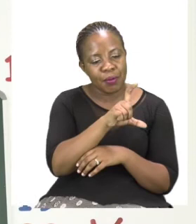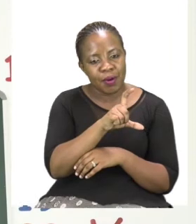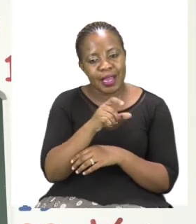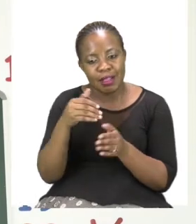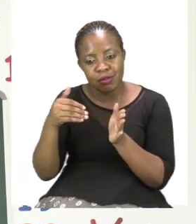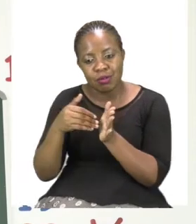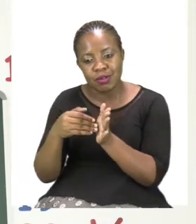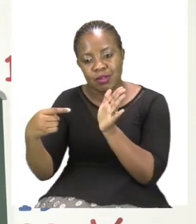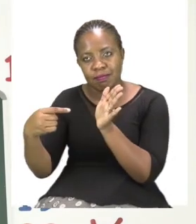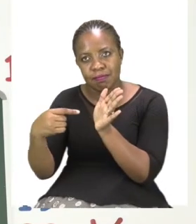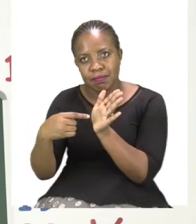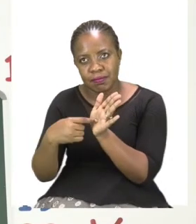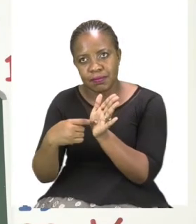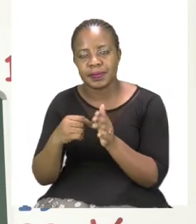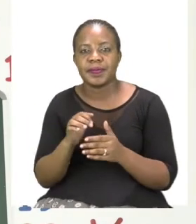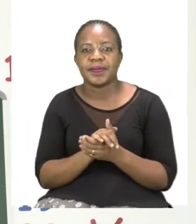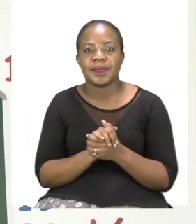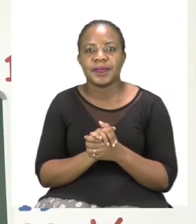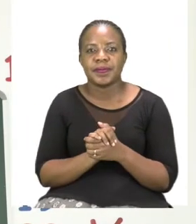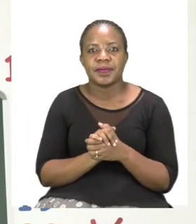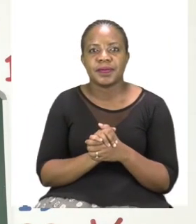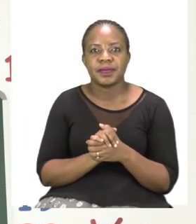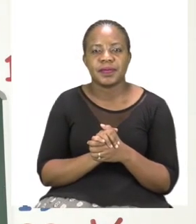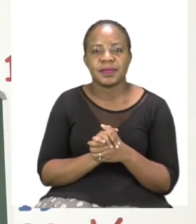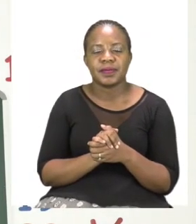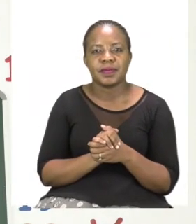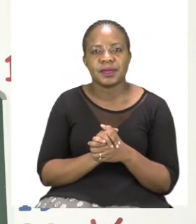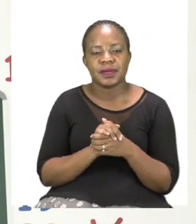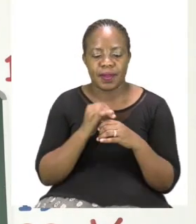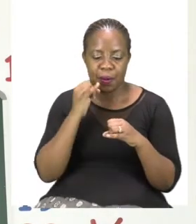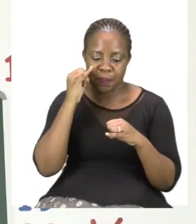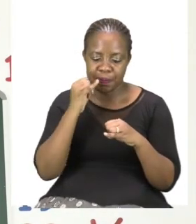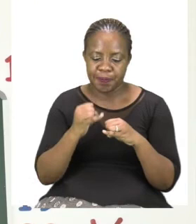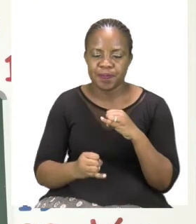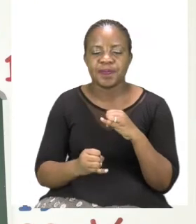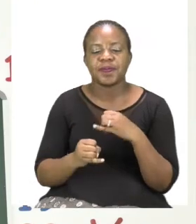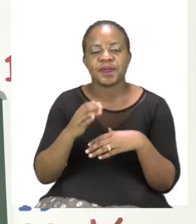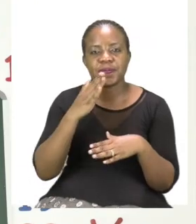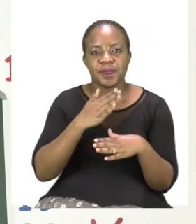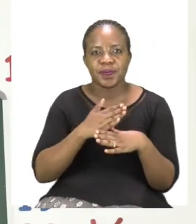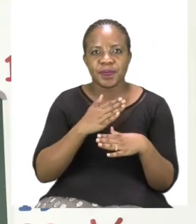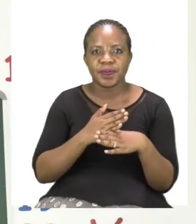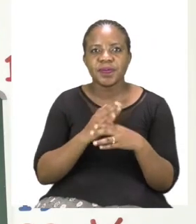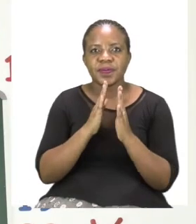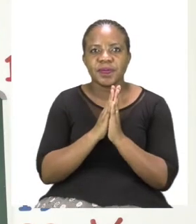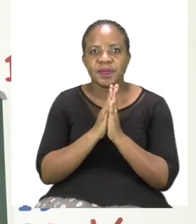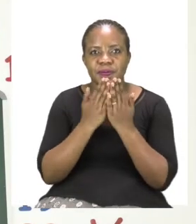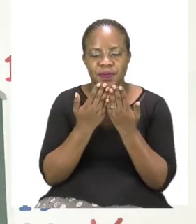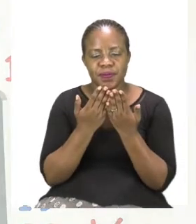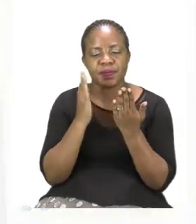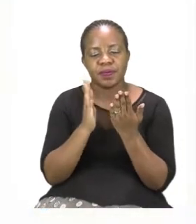end. Now, let us take a look at our last exercise for today on page